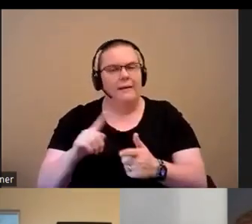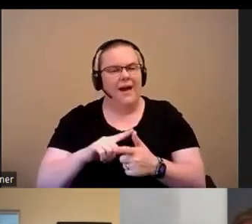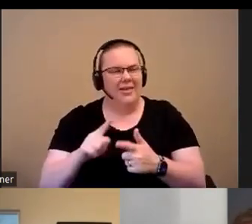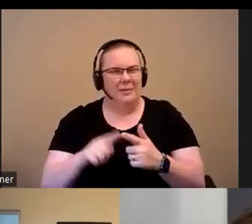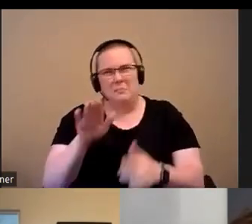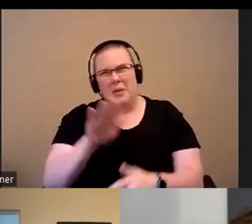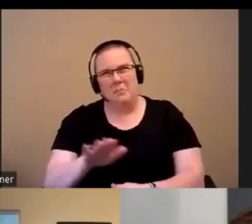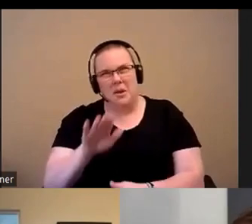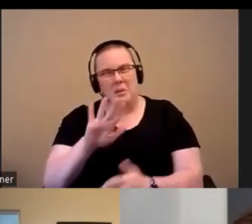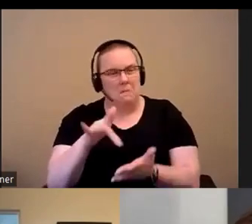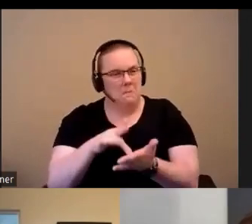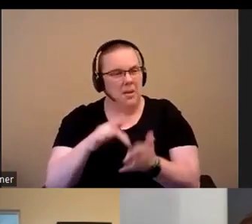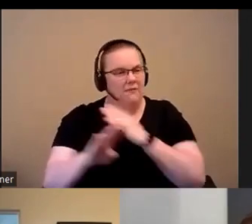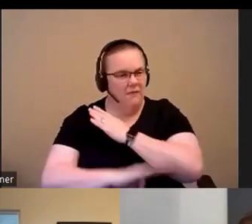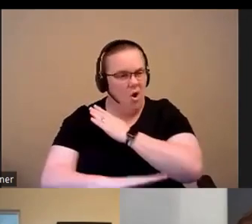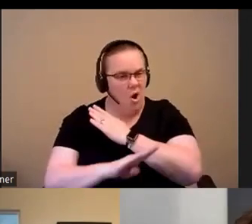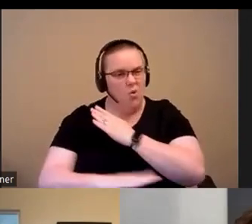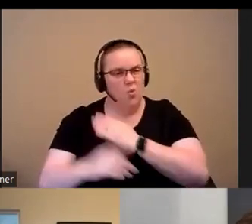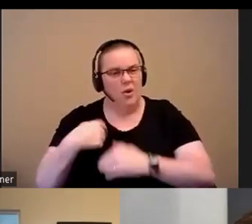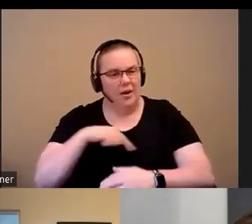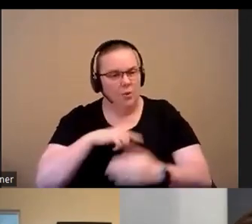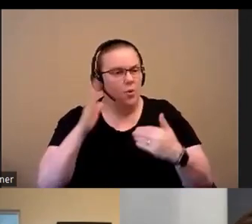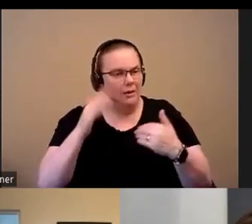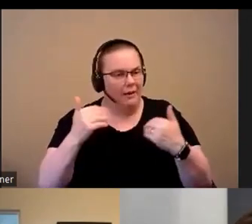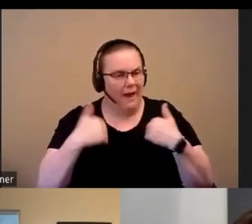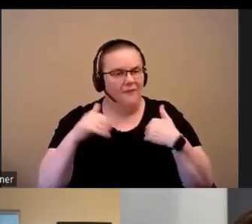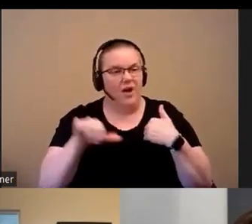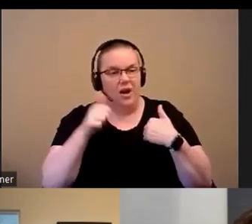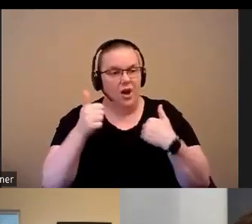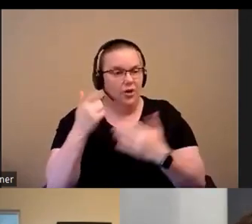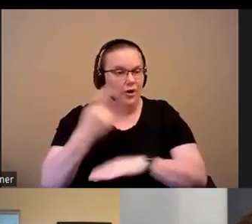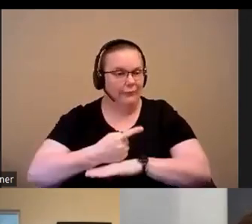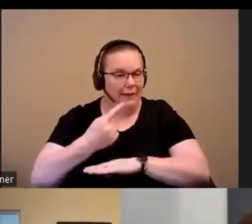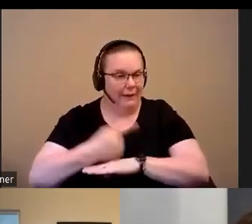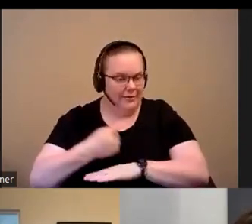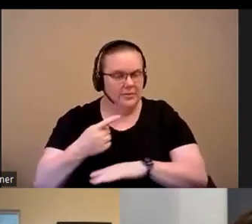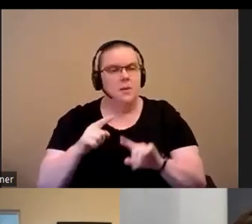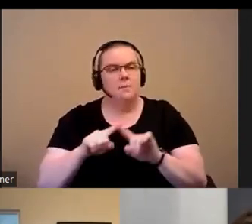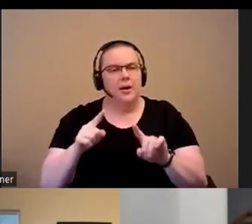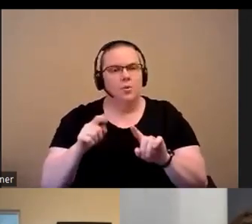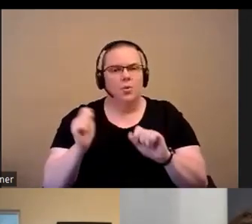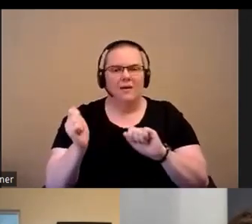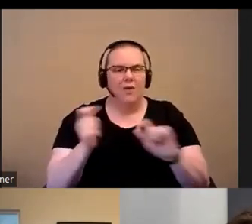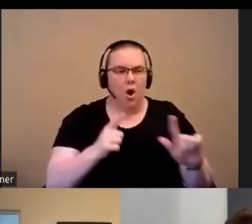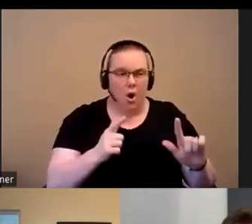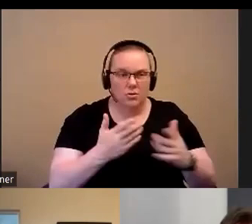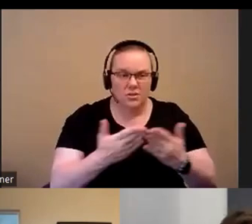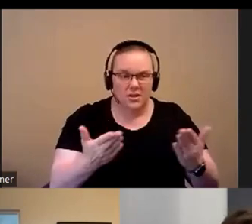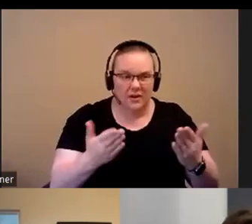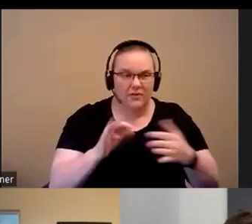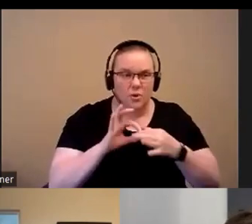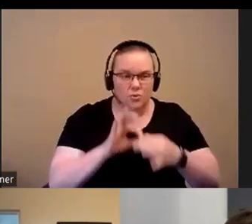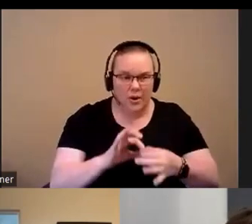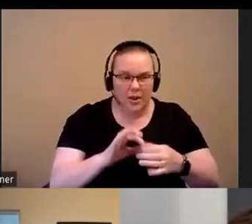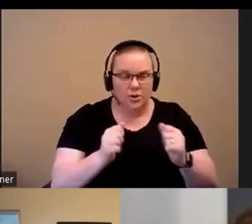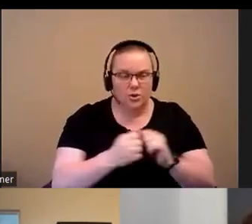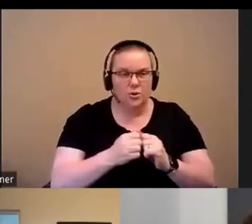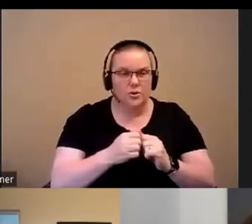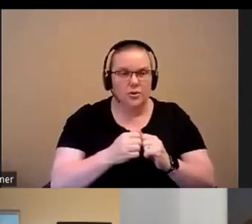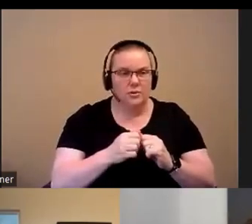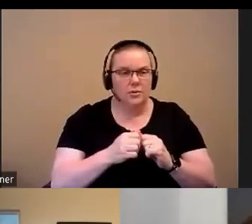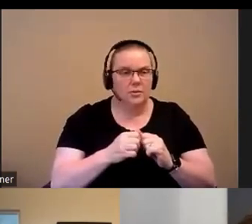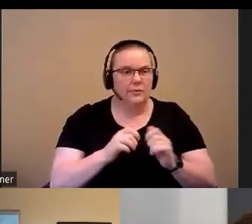mid-autumn, we're going to do another run of dates. But I've got stuff that's all related to my label contract that is going to keep me in the US for the